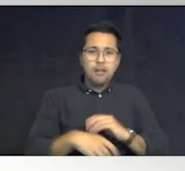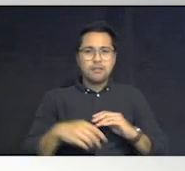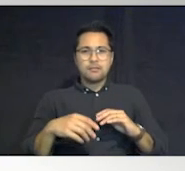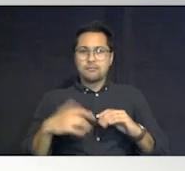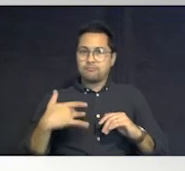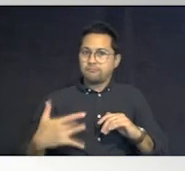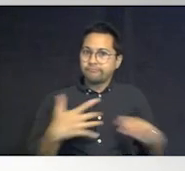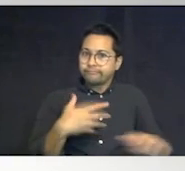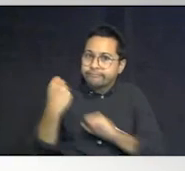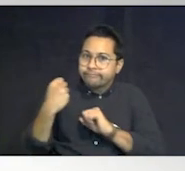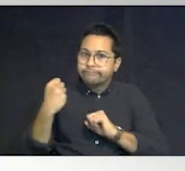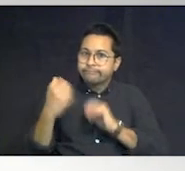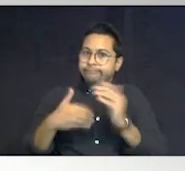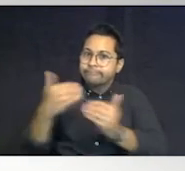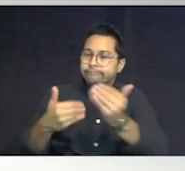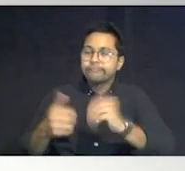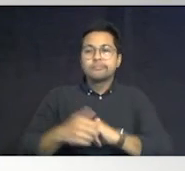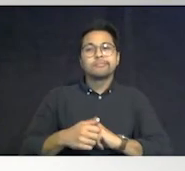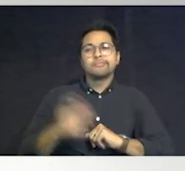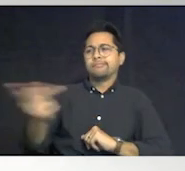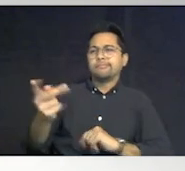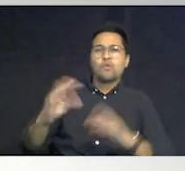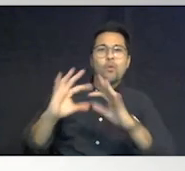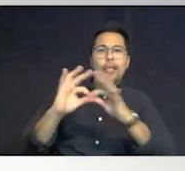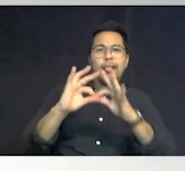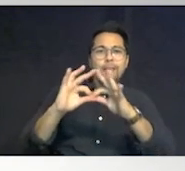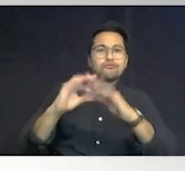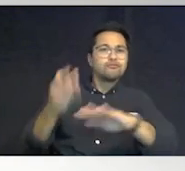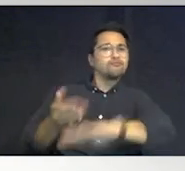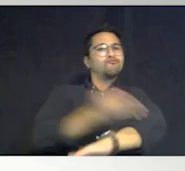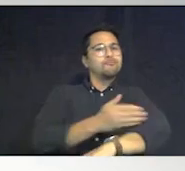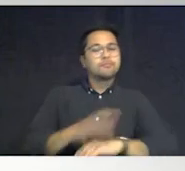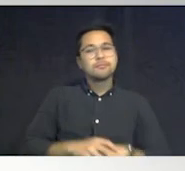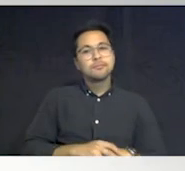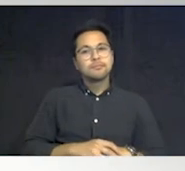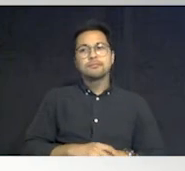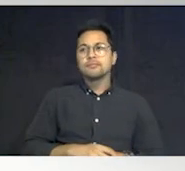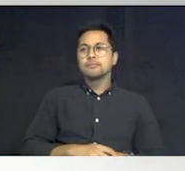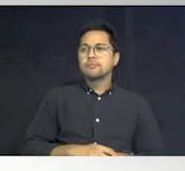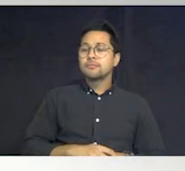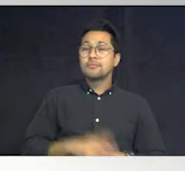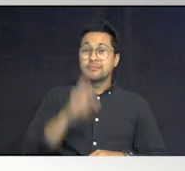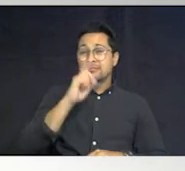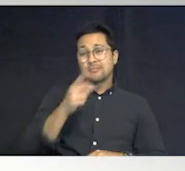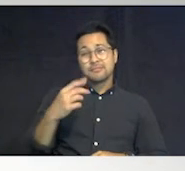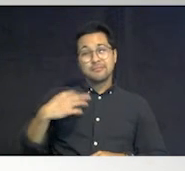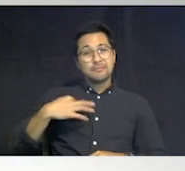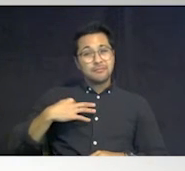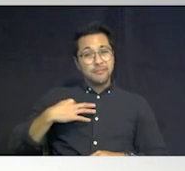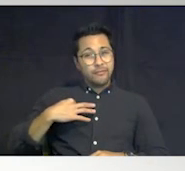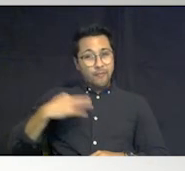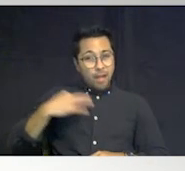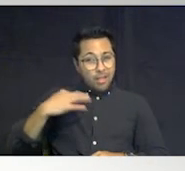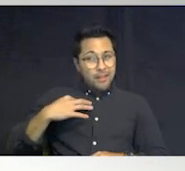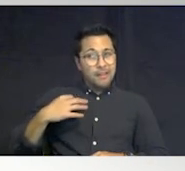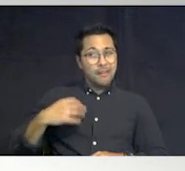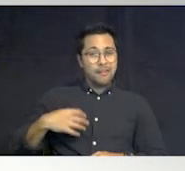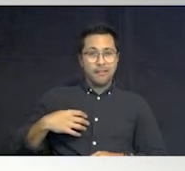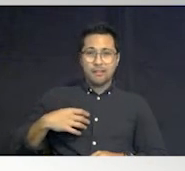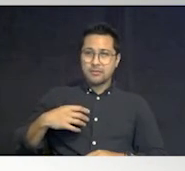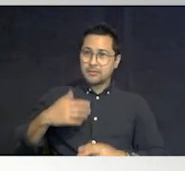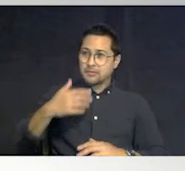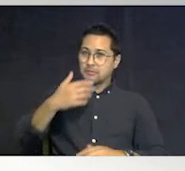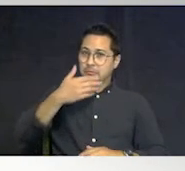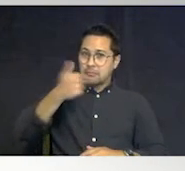process. The relationships are improved. Creative solutions are encouraged. It is voluntarily, mutually beneficial